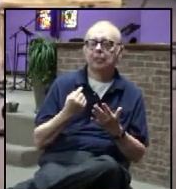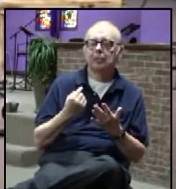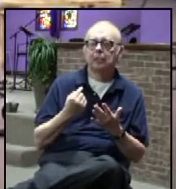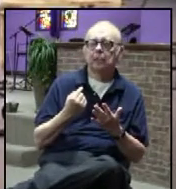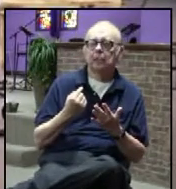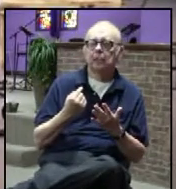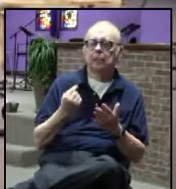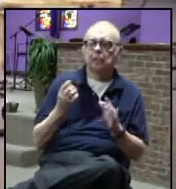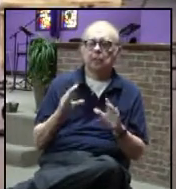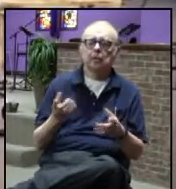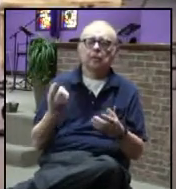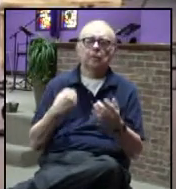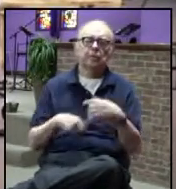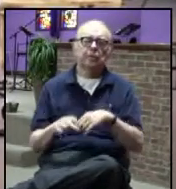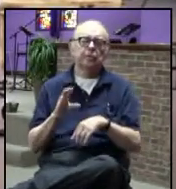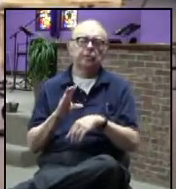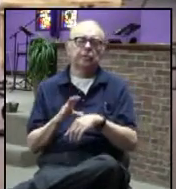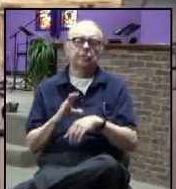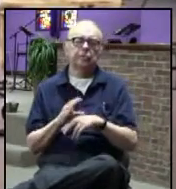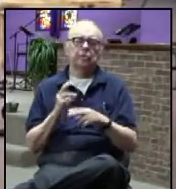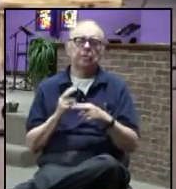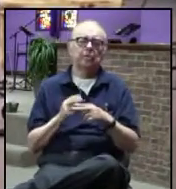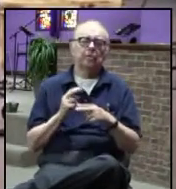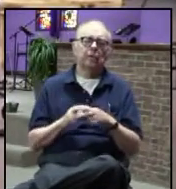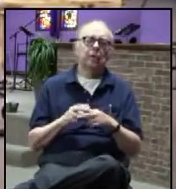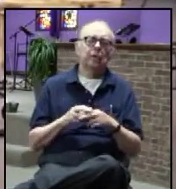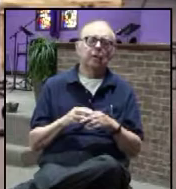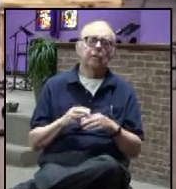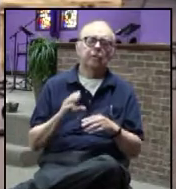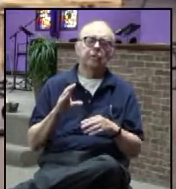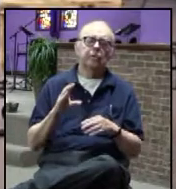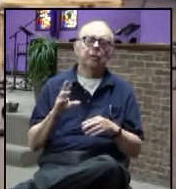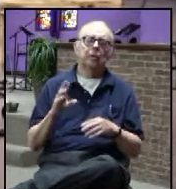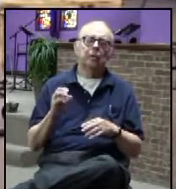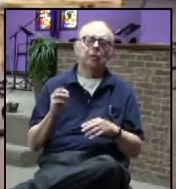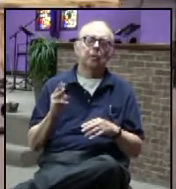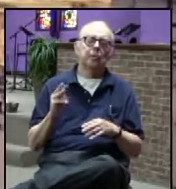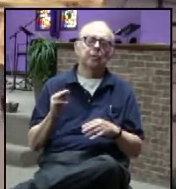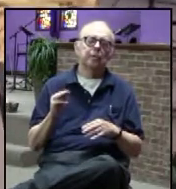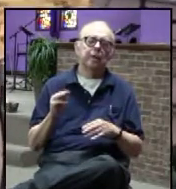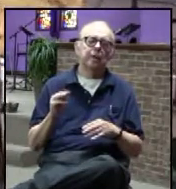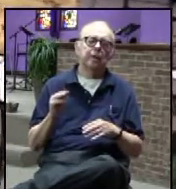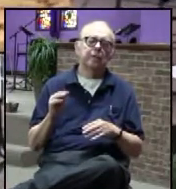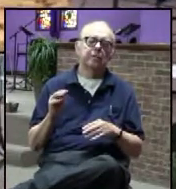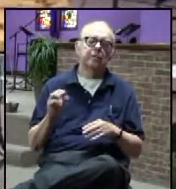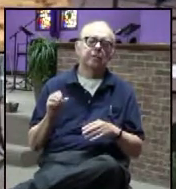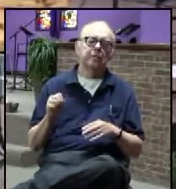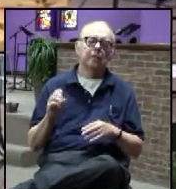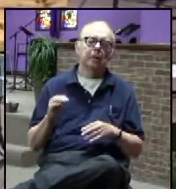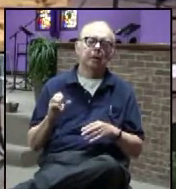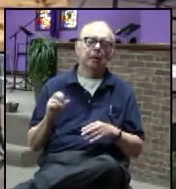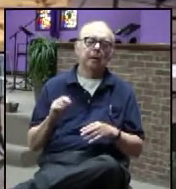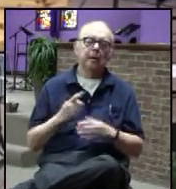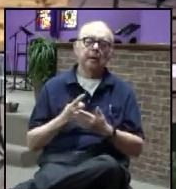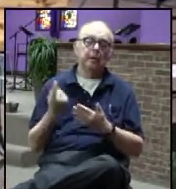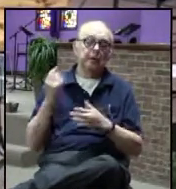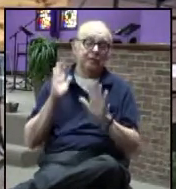a group came in here called the Crownsmen, right? I think it was last Sunday